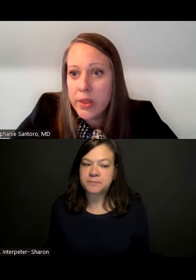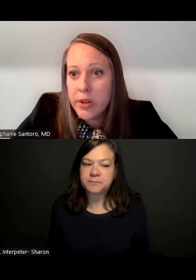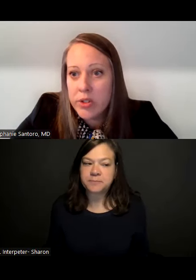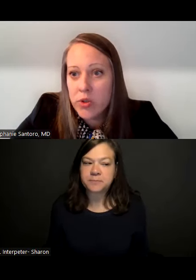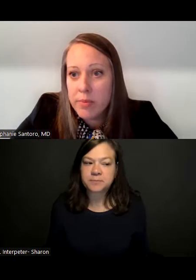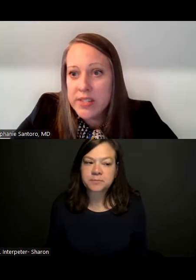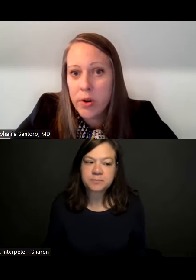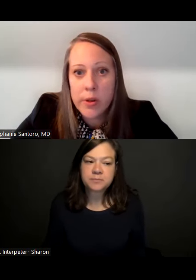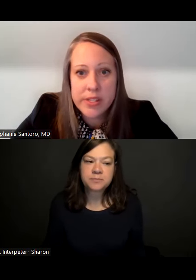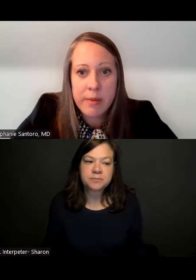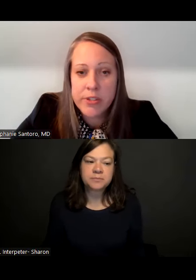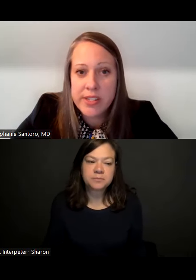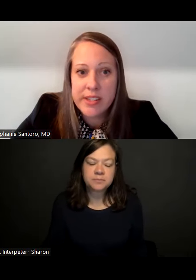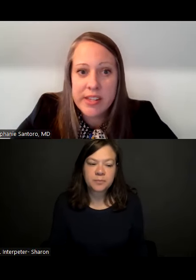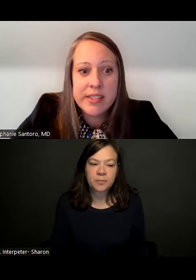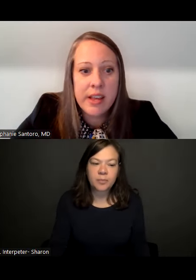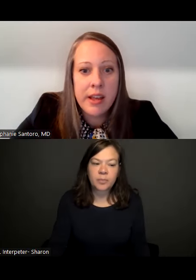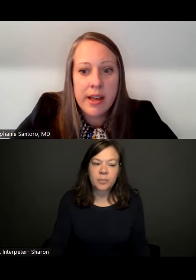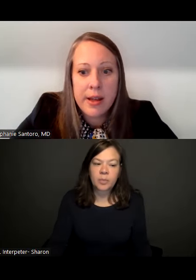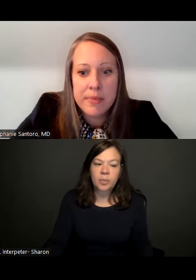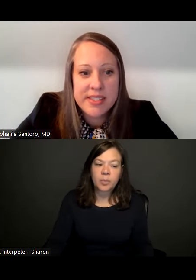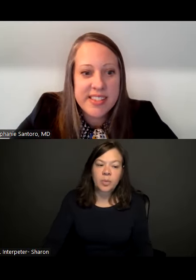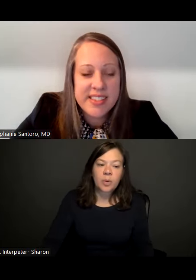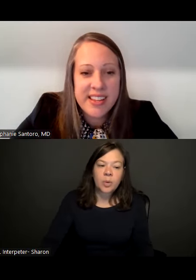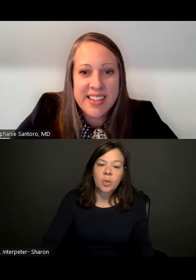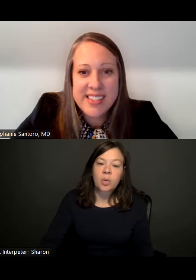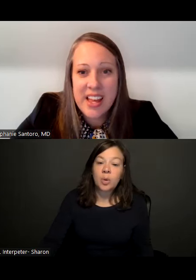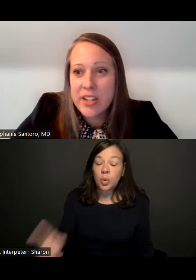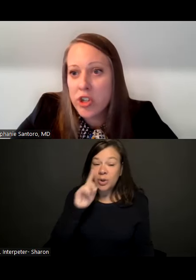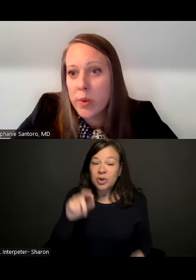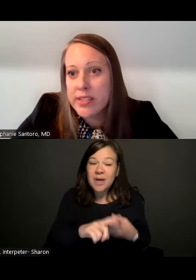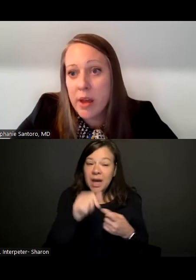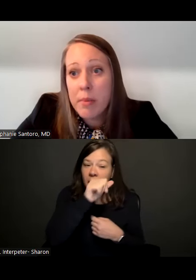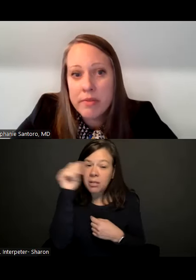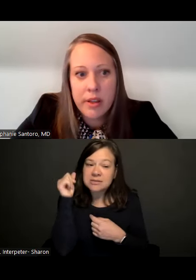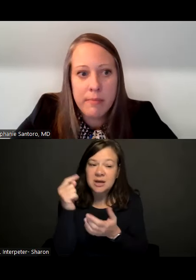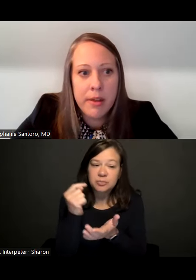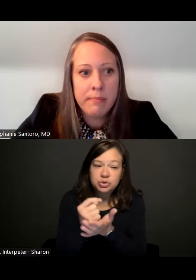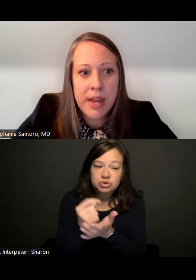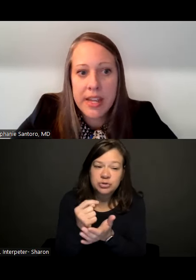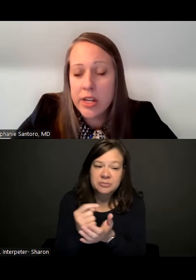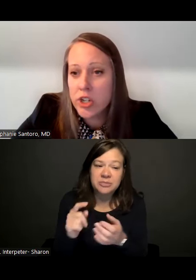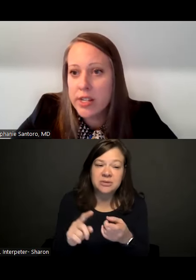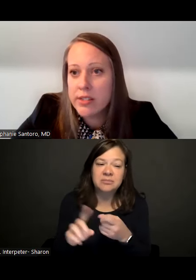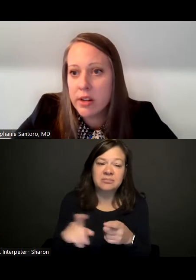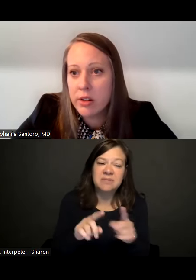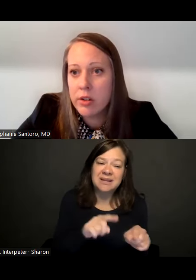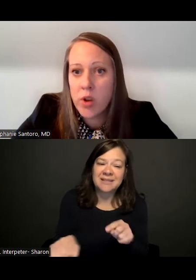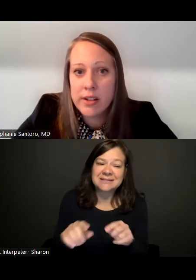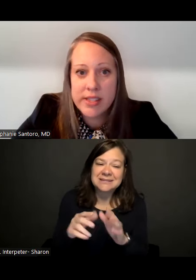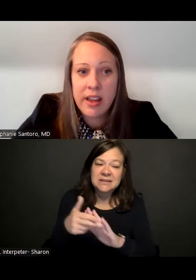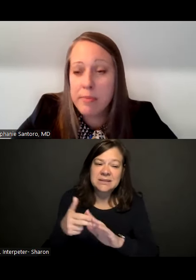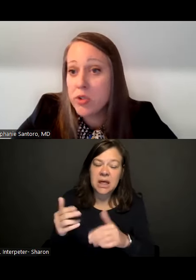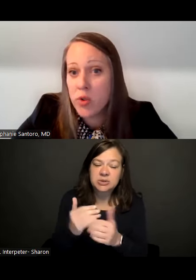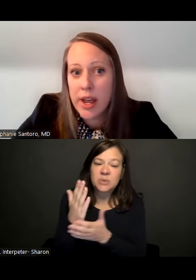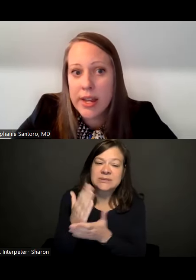When we look at treatments for Alzheimer's disease, this is a slide showing some of the medications and